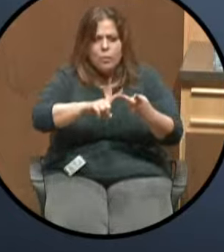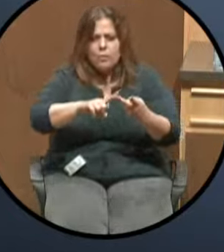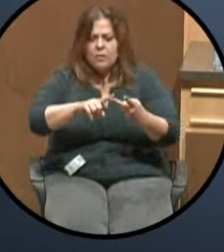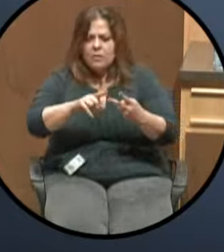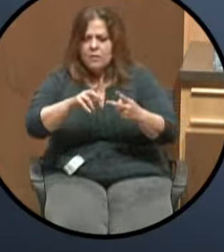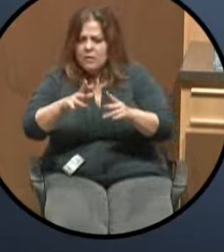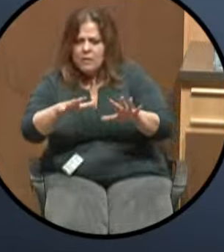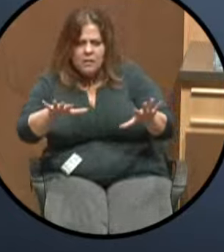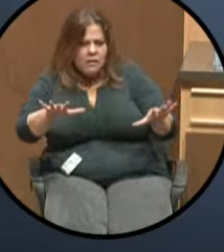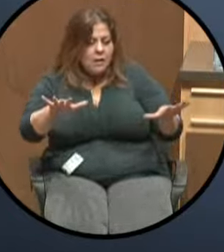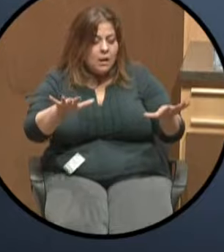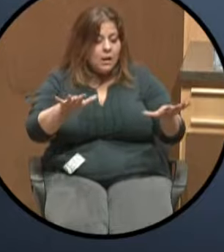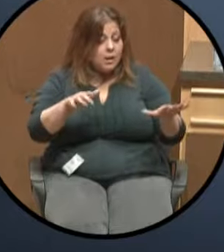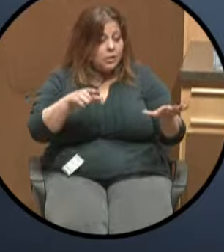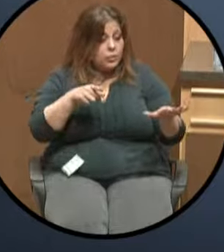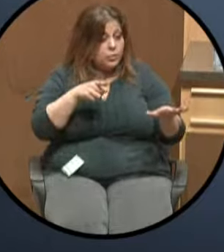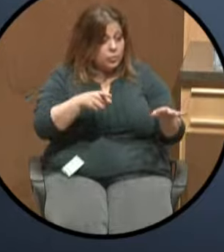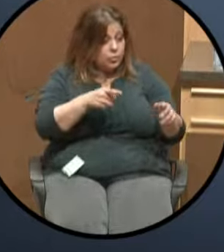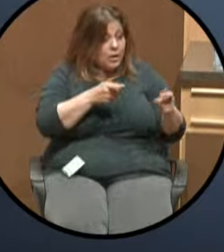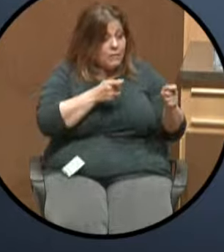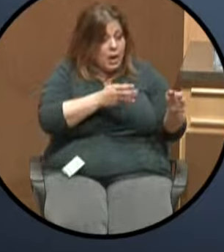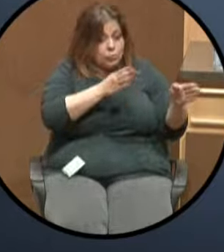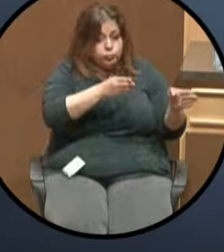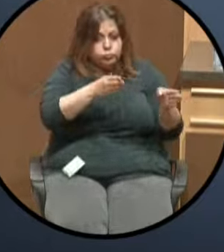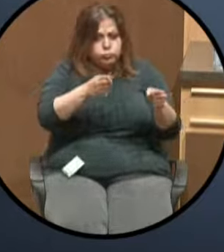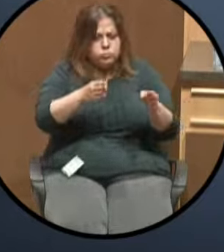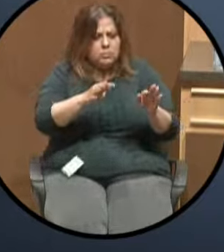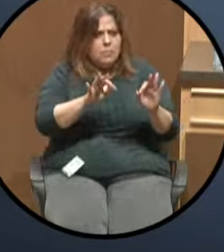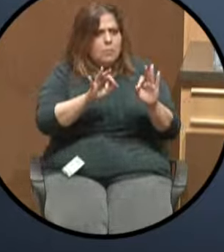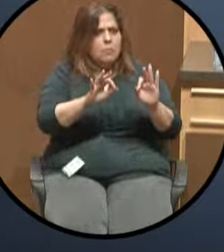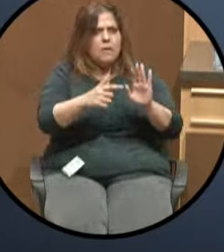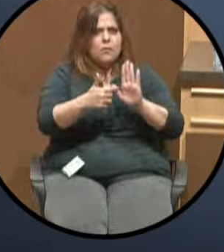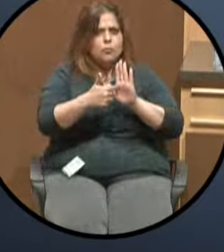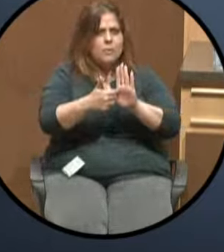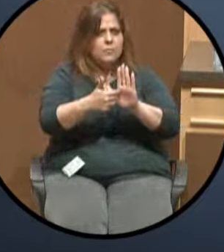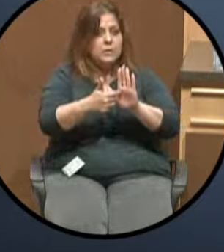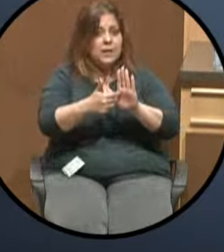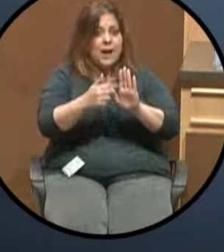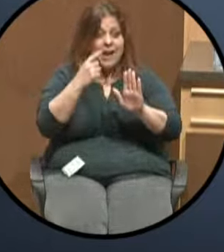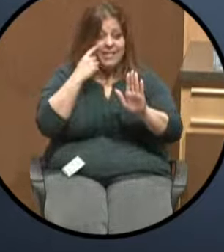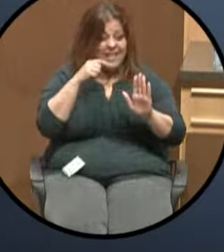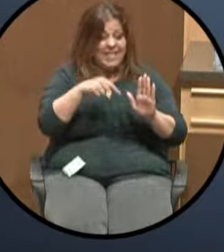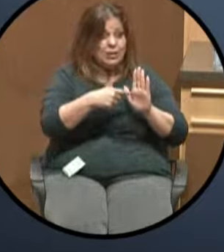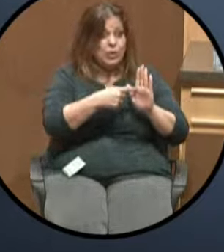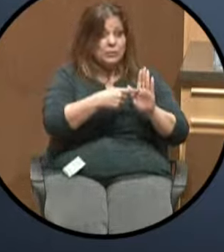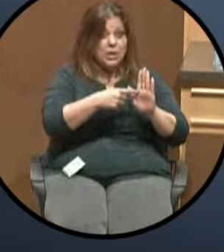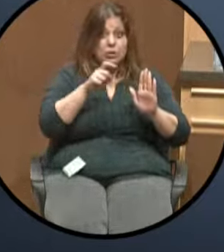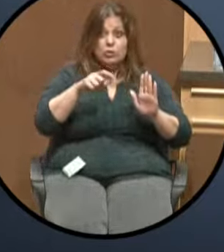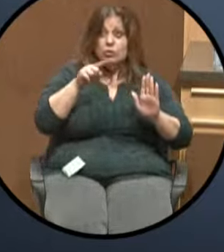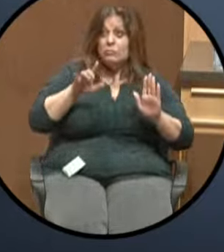this in a model fashion. We I think are the model for how it